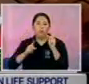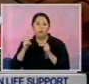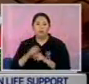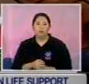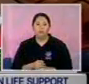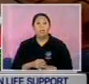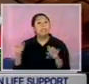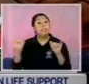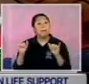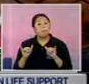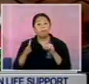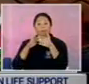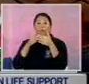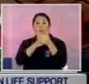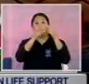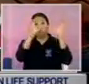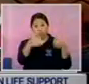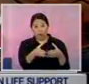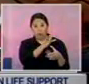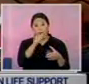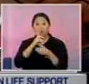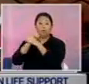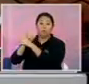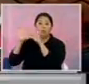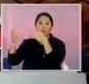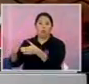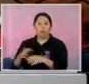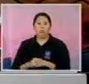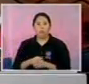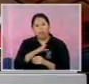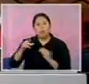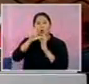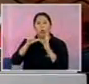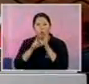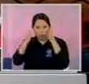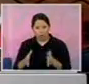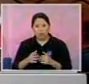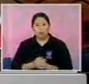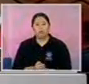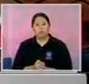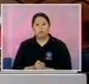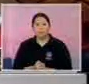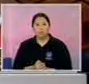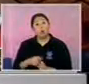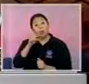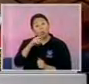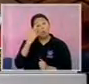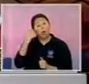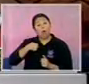to the prosecutors, to the persons impeached, and to their respective counsels and witnesses. I read this rule in support of all those who